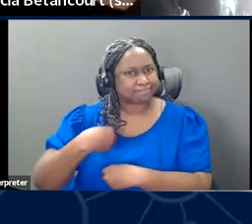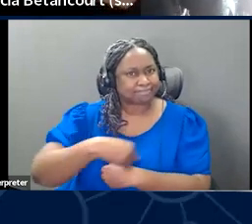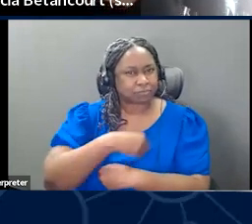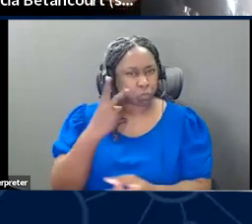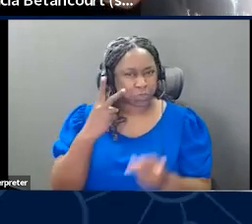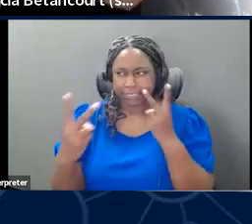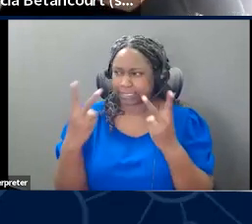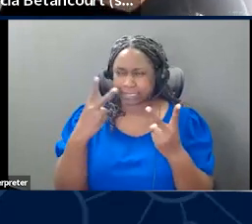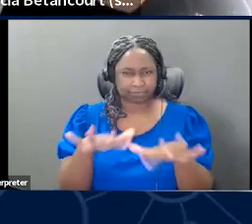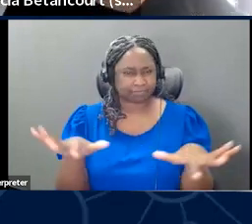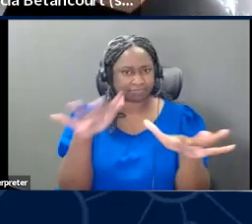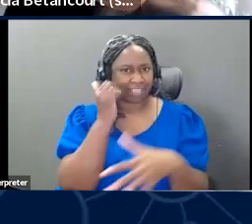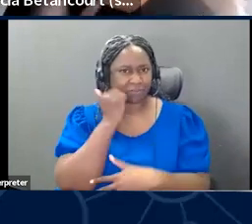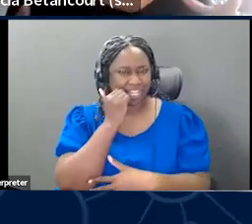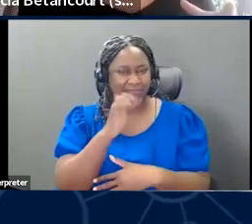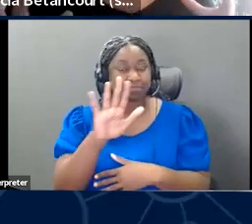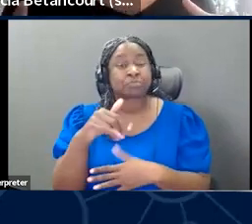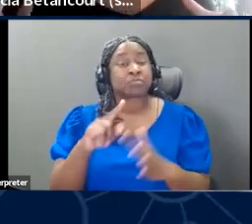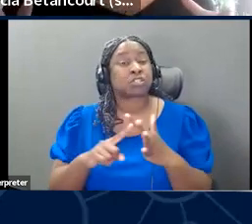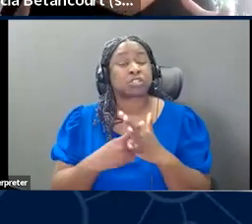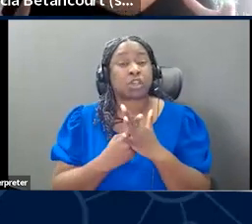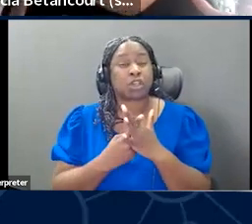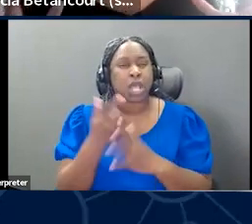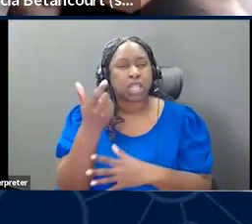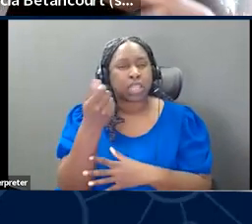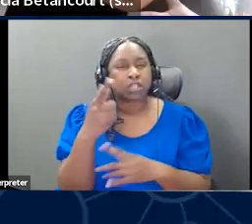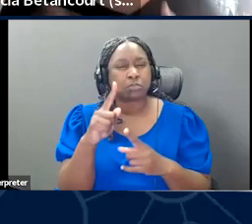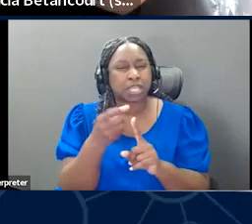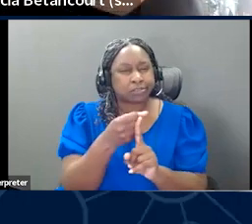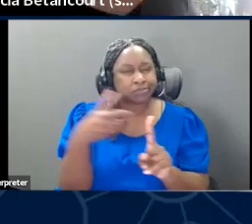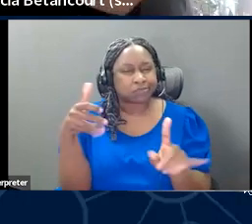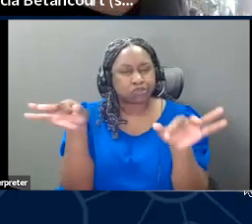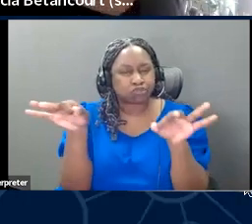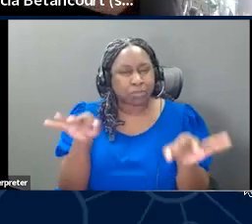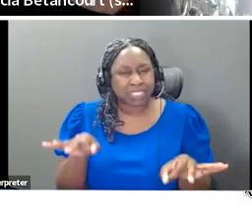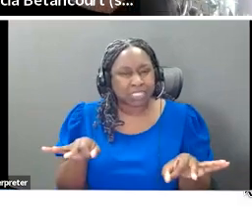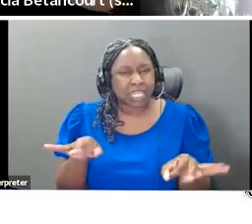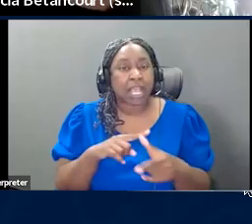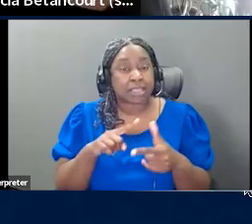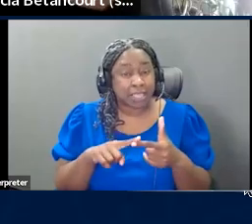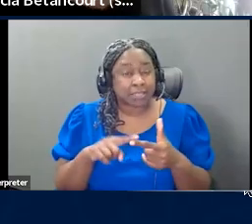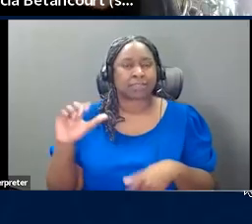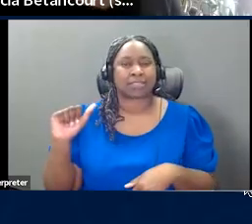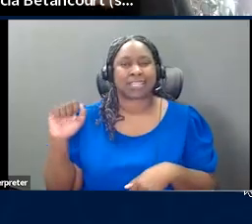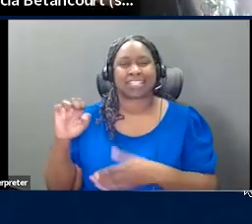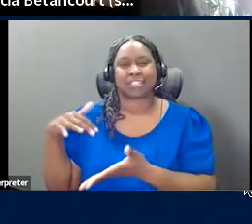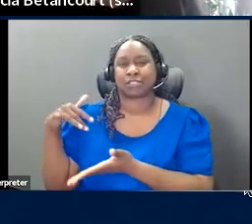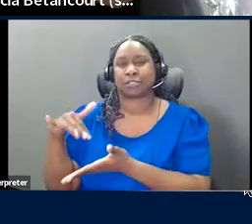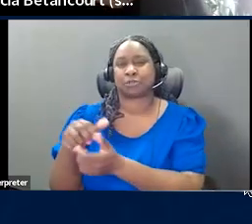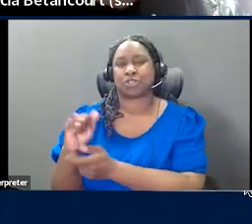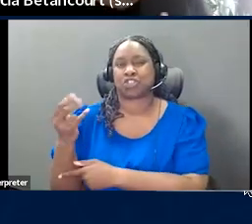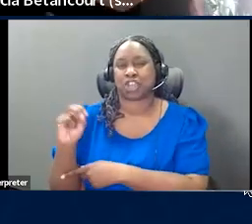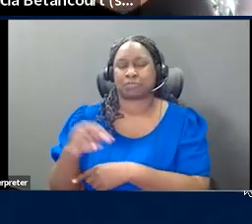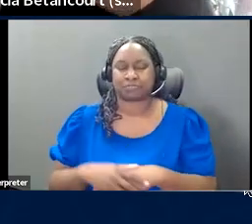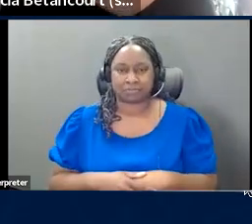day. So I'm going to start with a little bit of framing for us, and then we'll go into our case study with John.